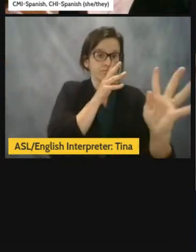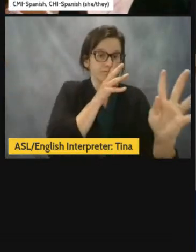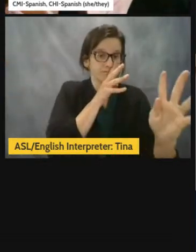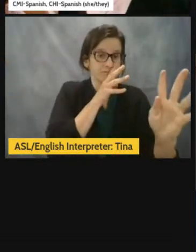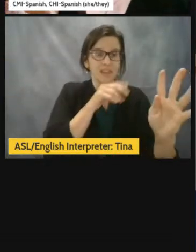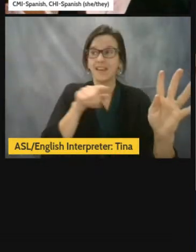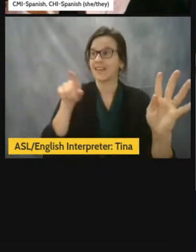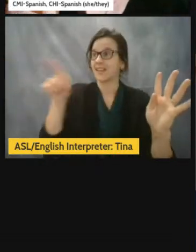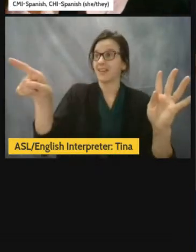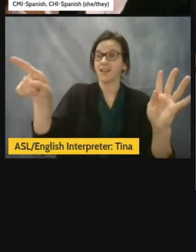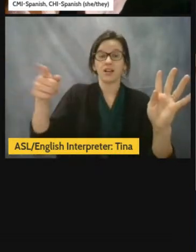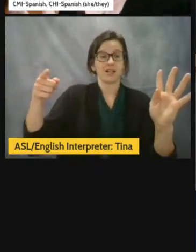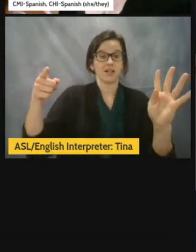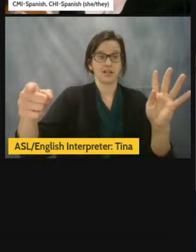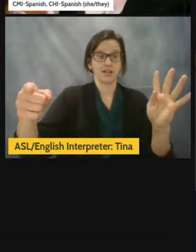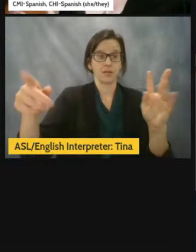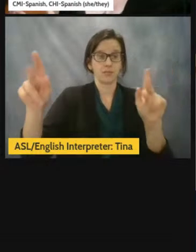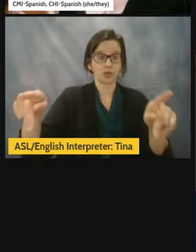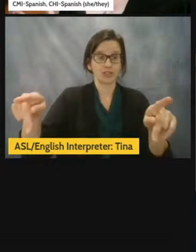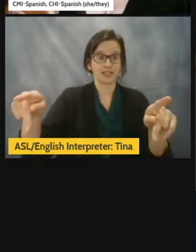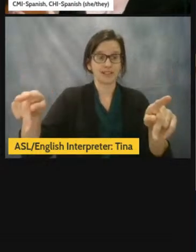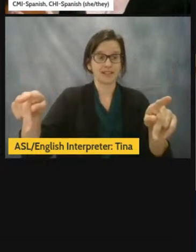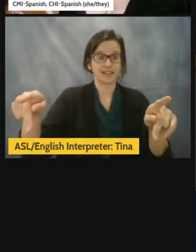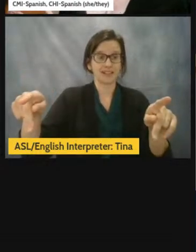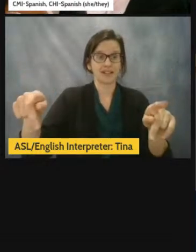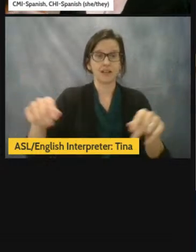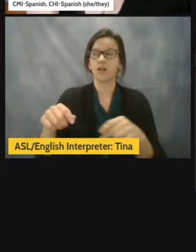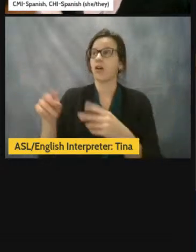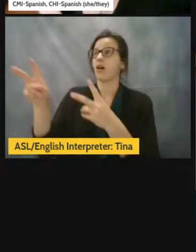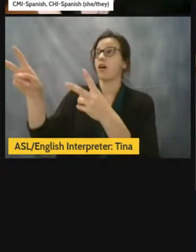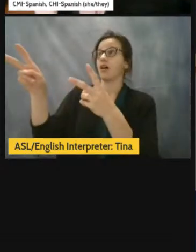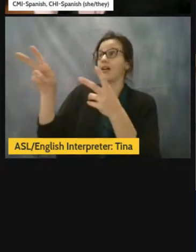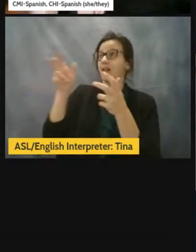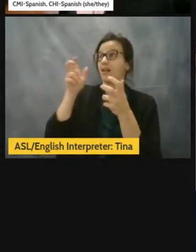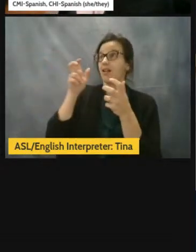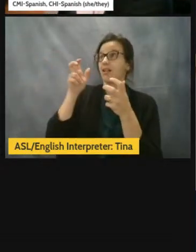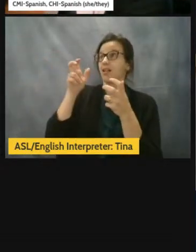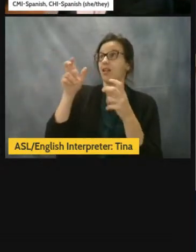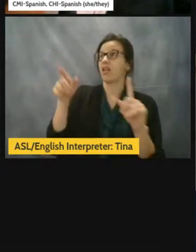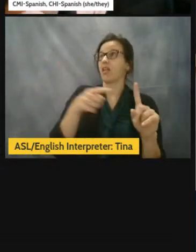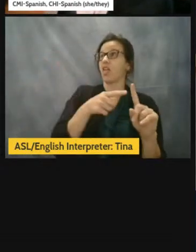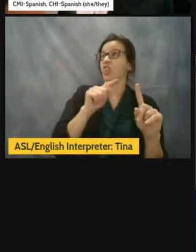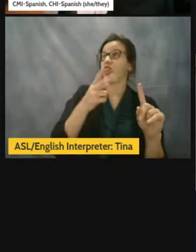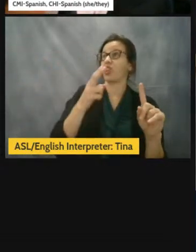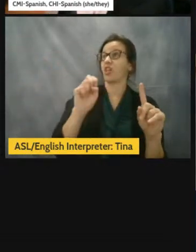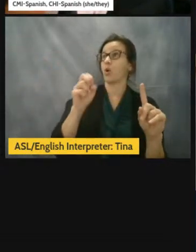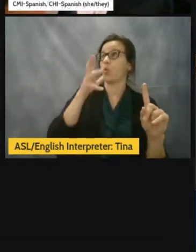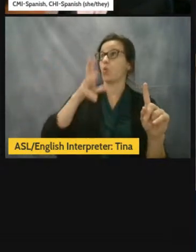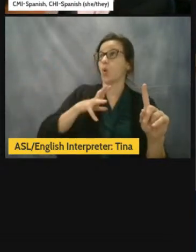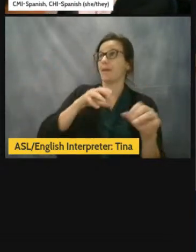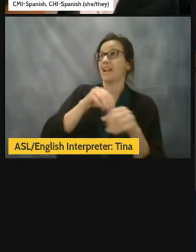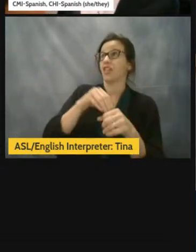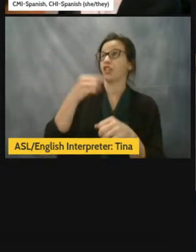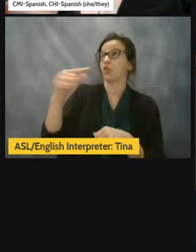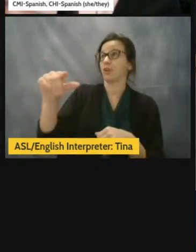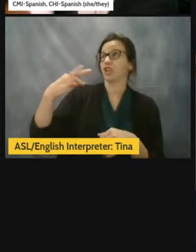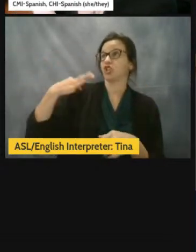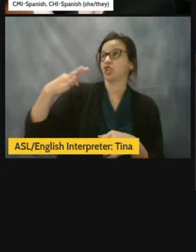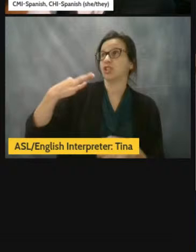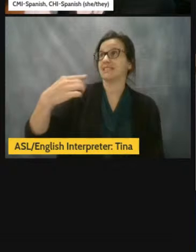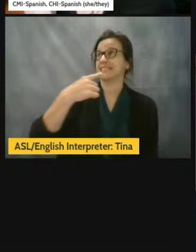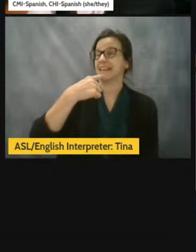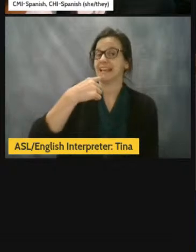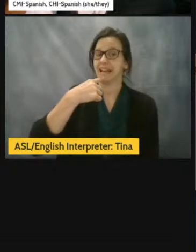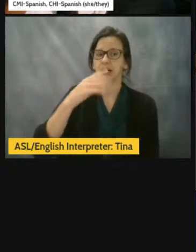person, not to refer to the person as, oh, the woman in the green shirt said, maybe saying